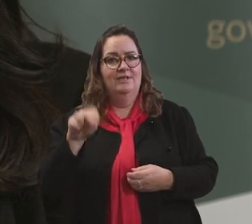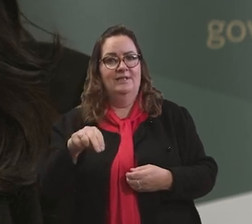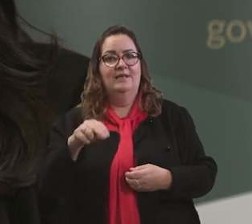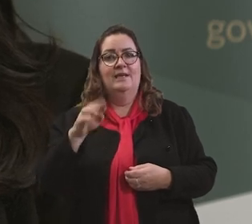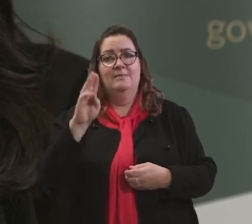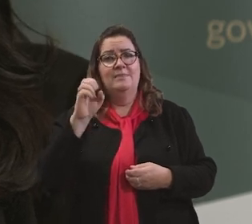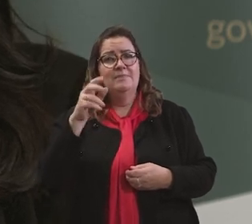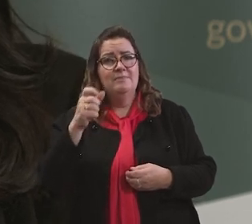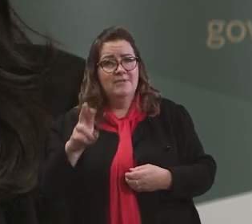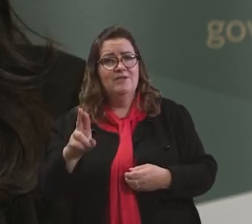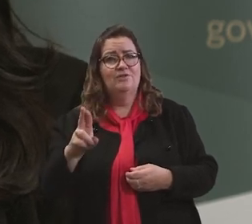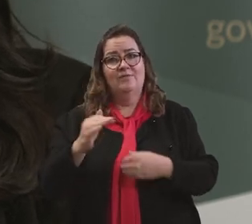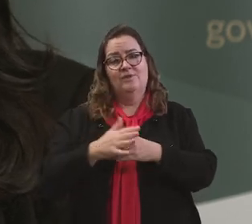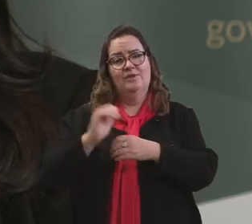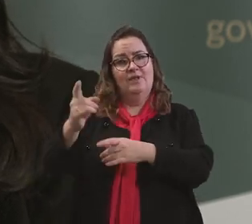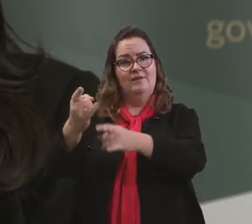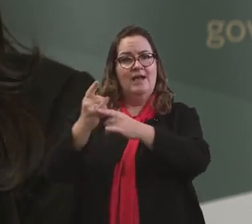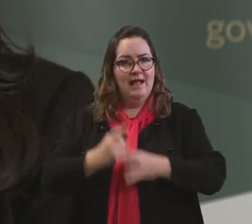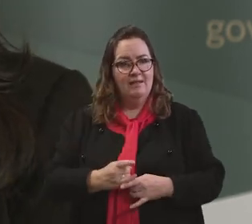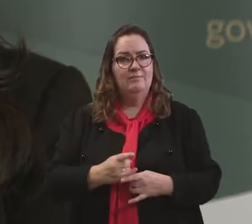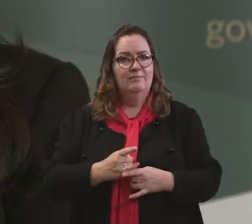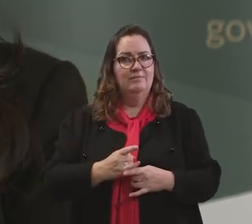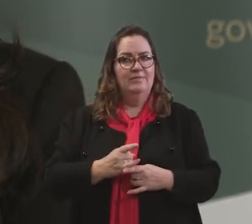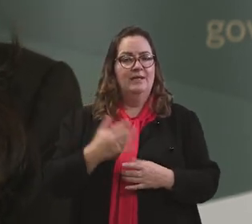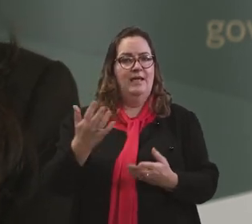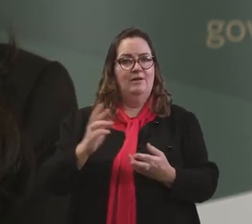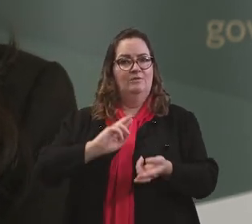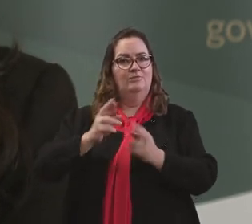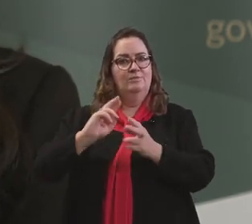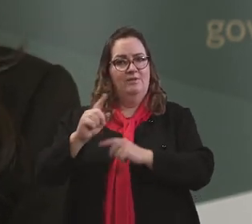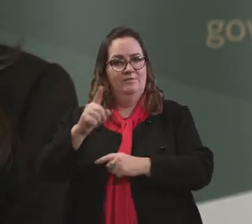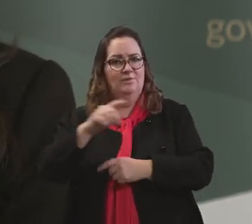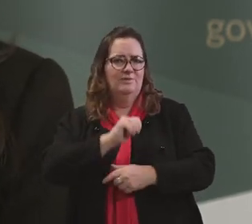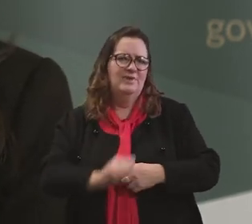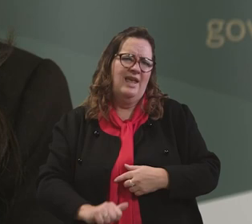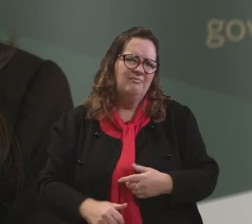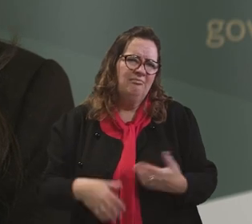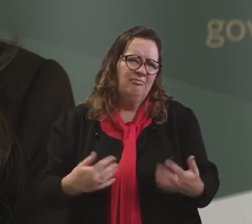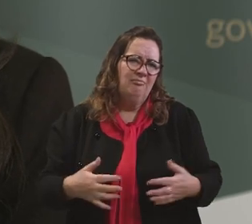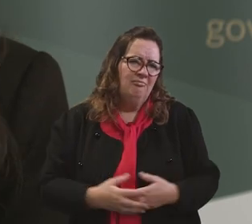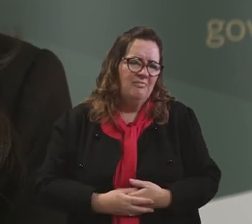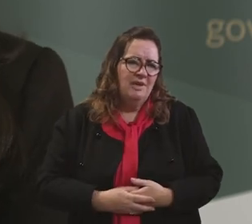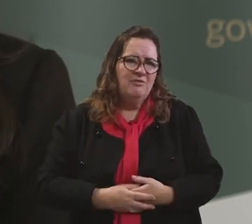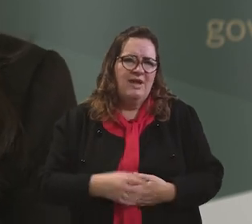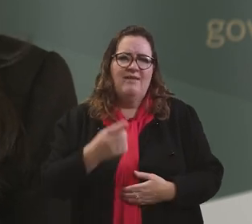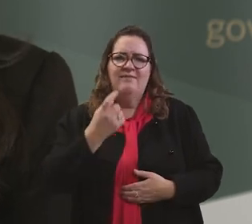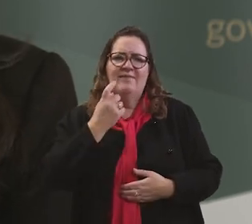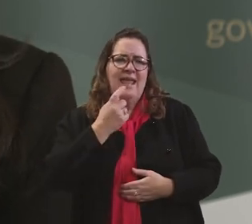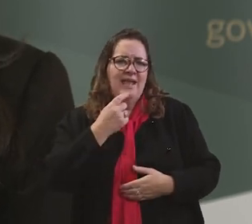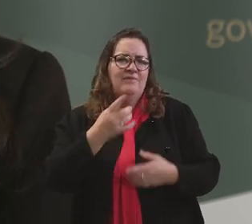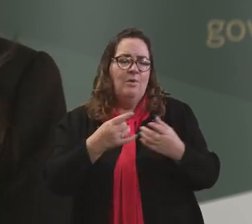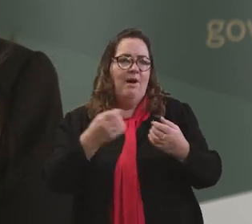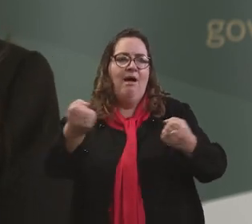for their help in voicing the children and young people's responses for today's event. They gave you a great flavour of what